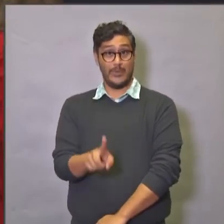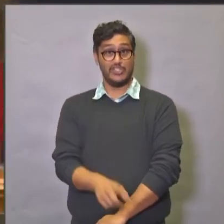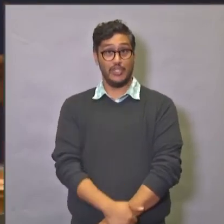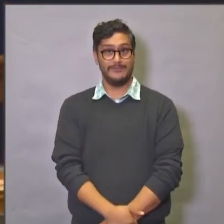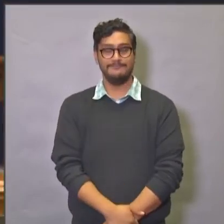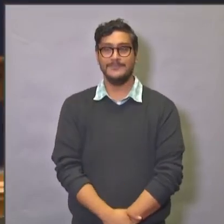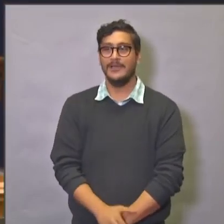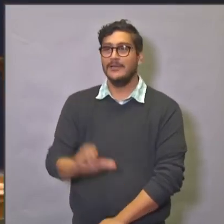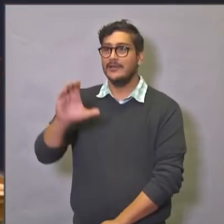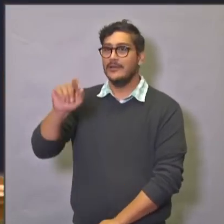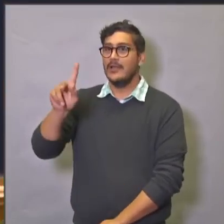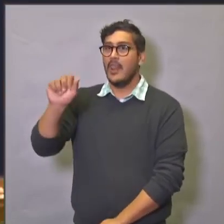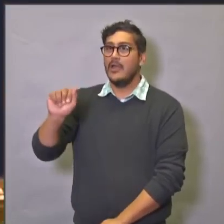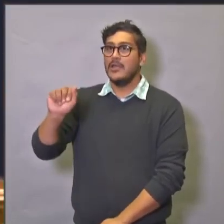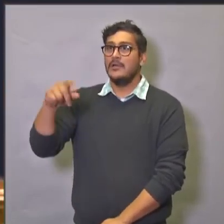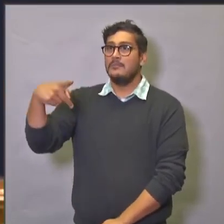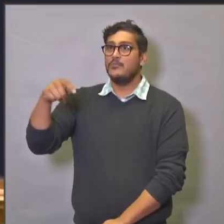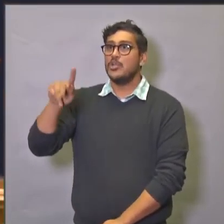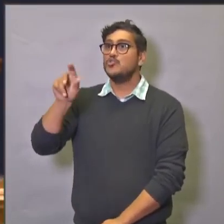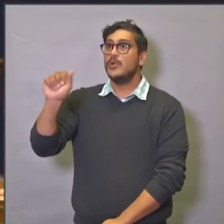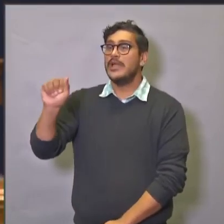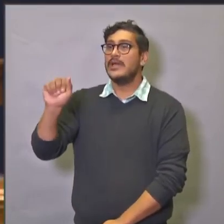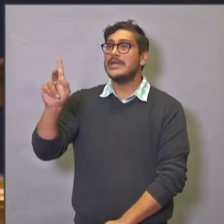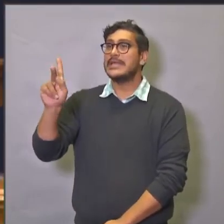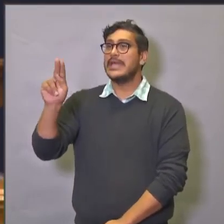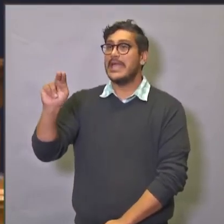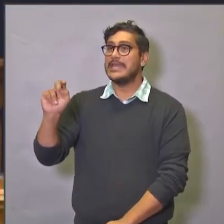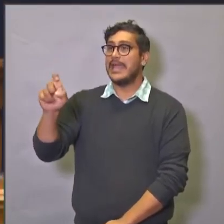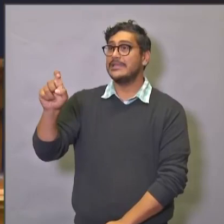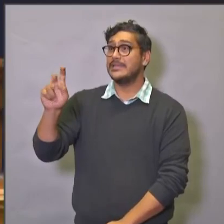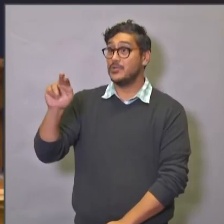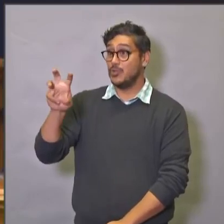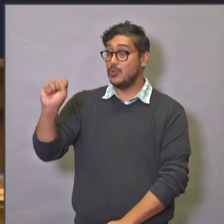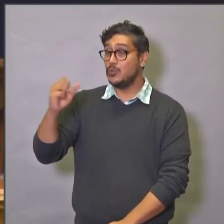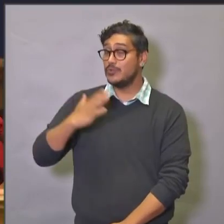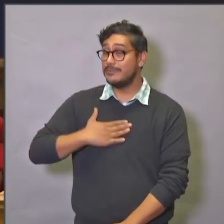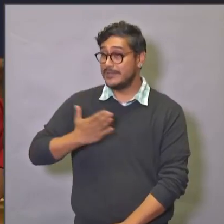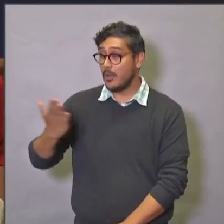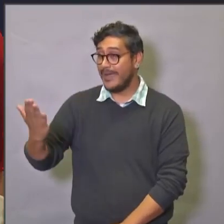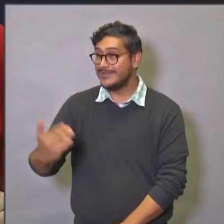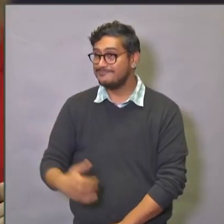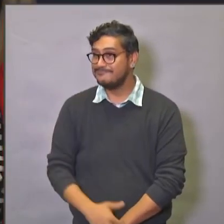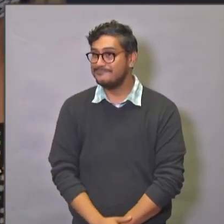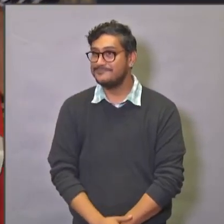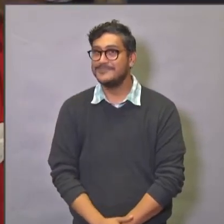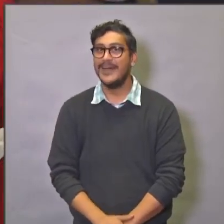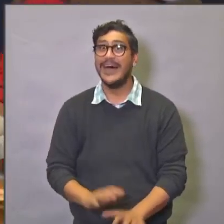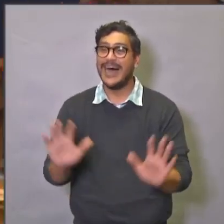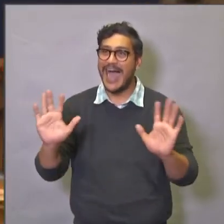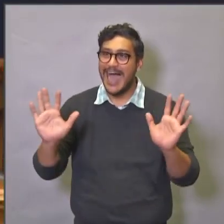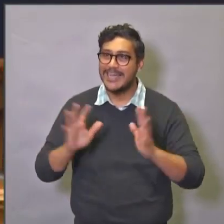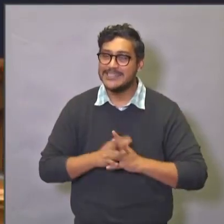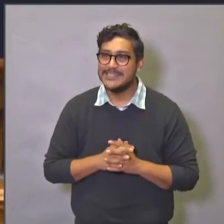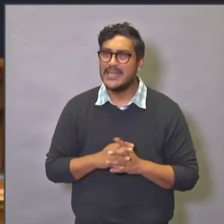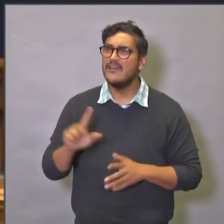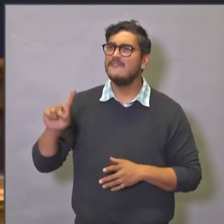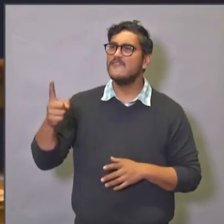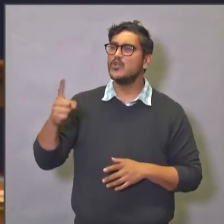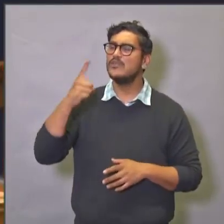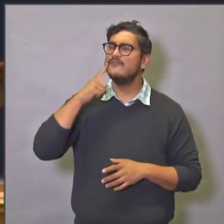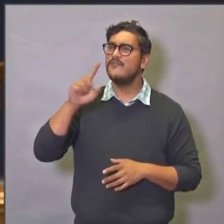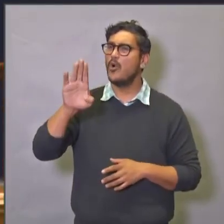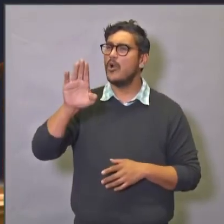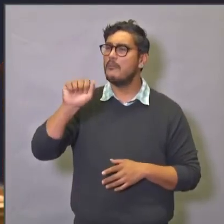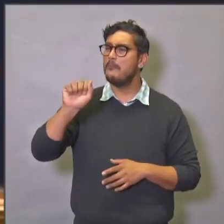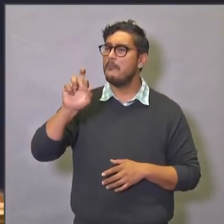line of Claudia Pashuta with KNX News Radio. Your line is now open. Thank you. Hi. First question for Barbara. I